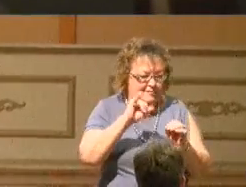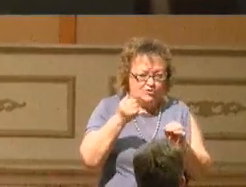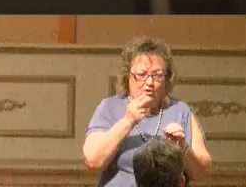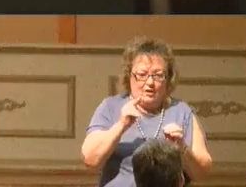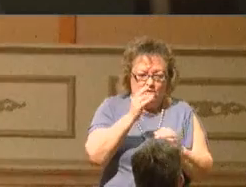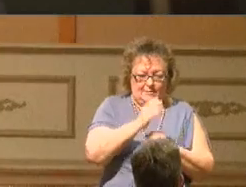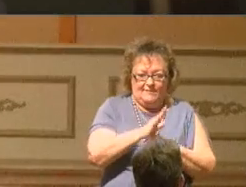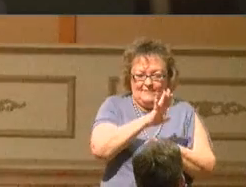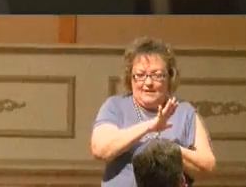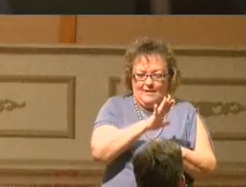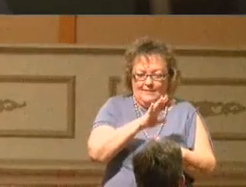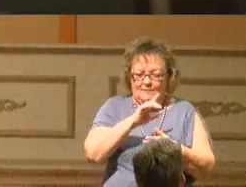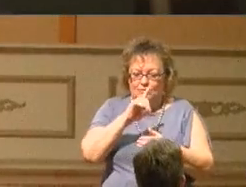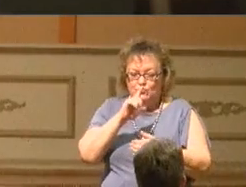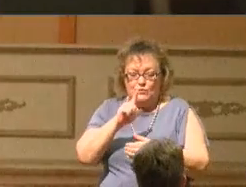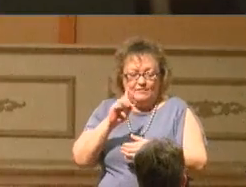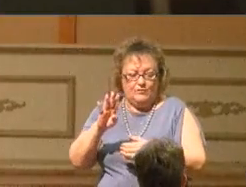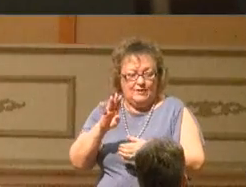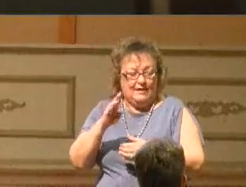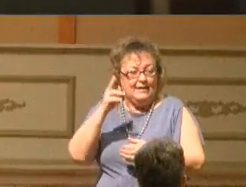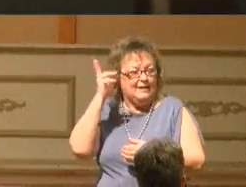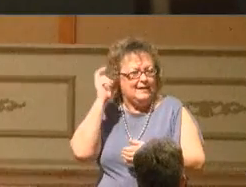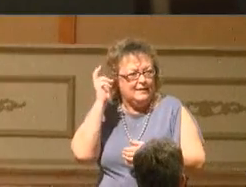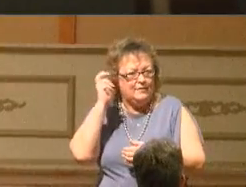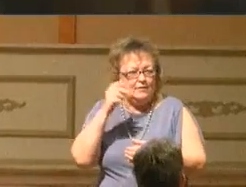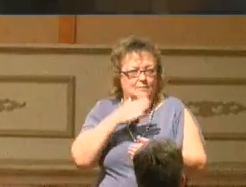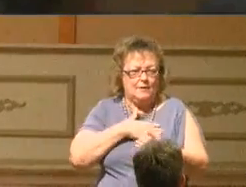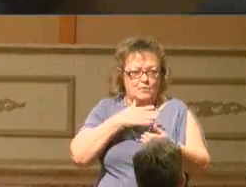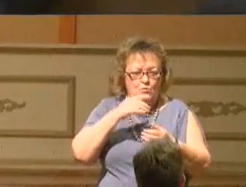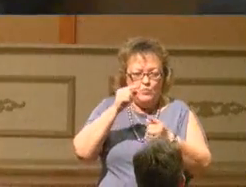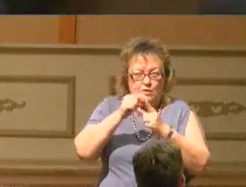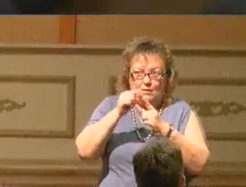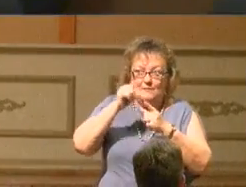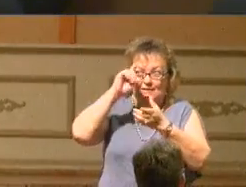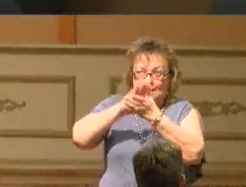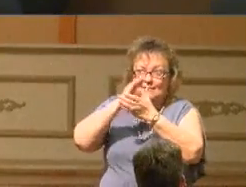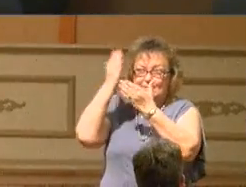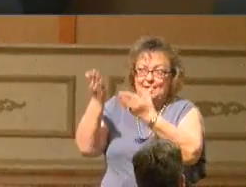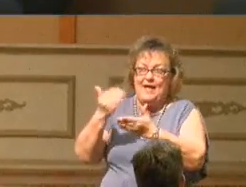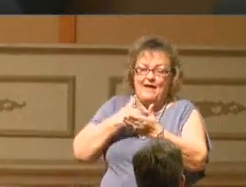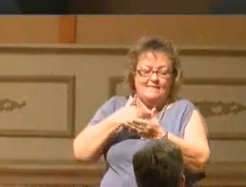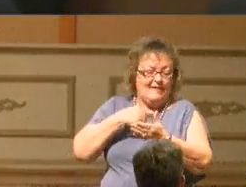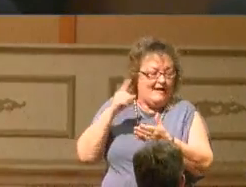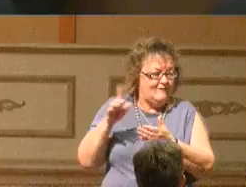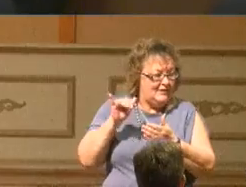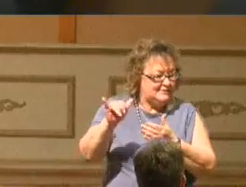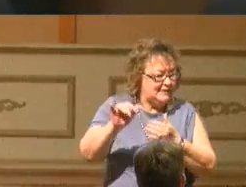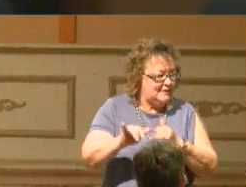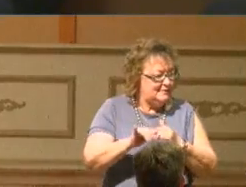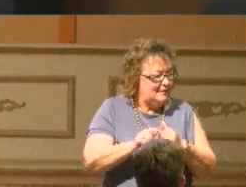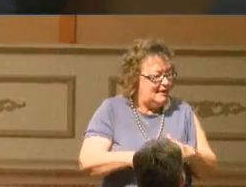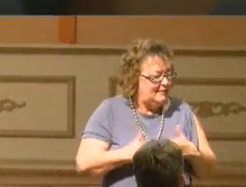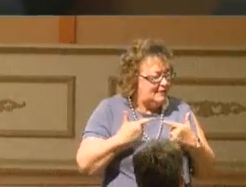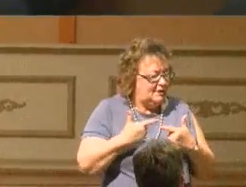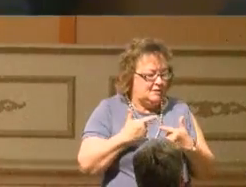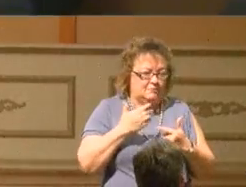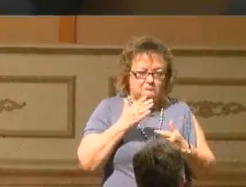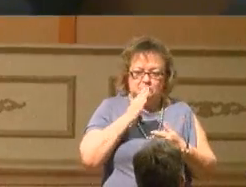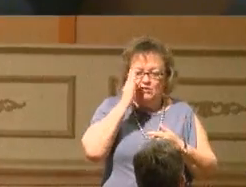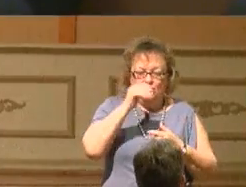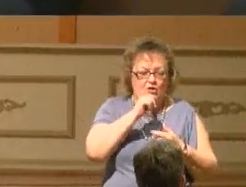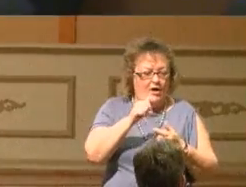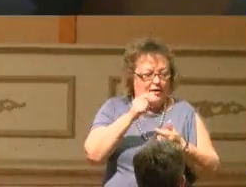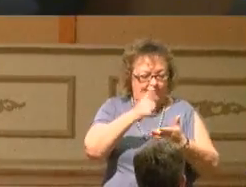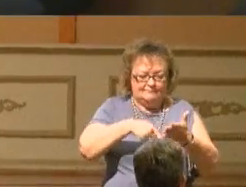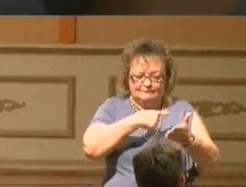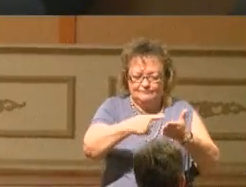John 5:24, verily, verily, I say unto you, he that heareth my word and believeth on him that sent me hath everlasting life and shall not come into